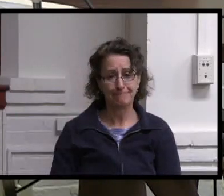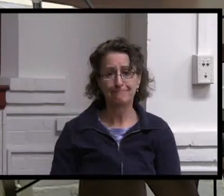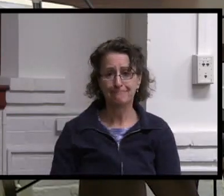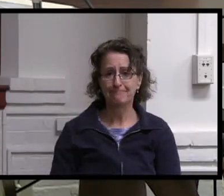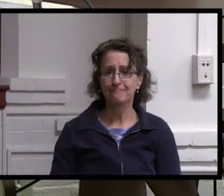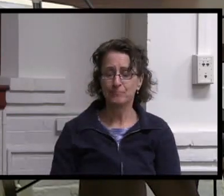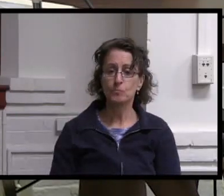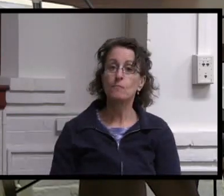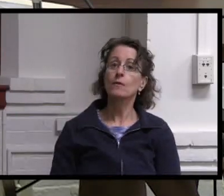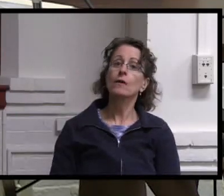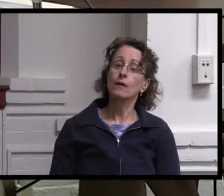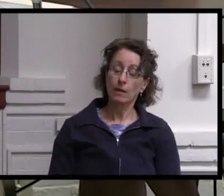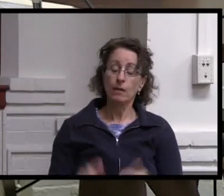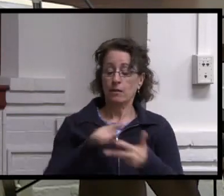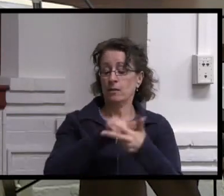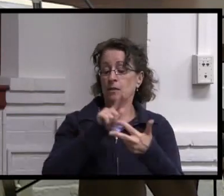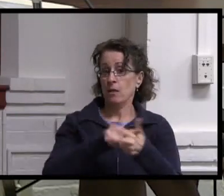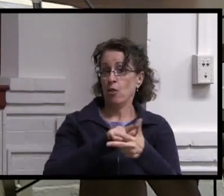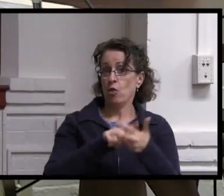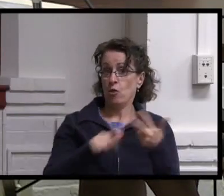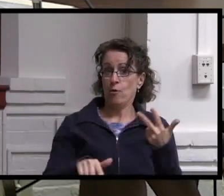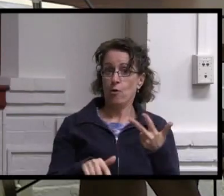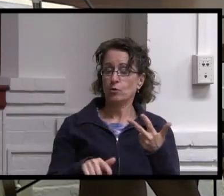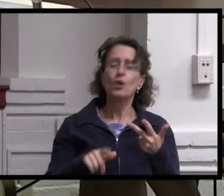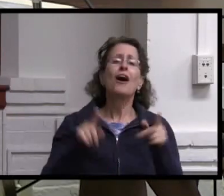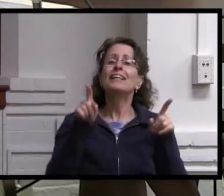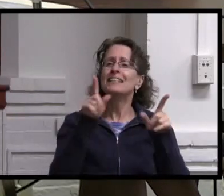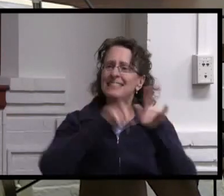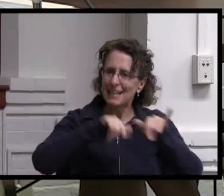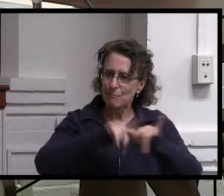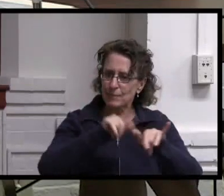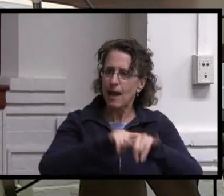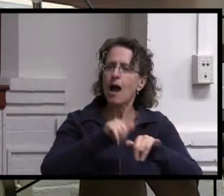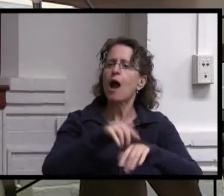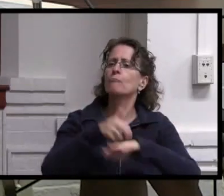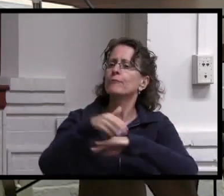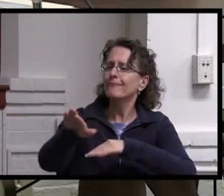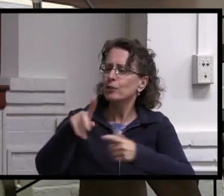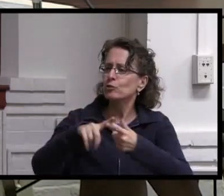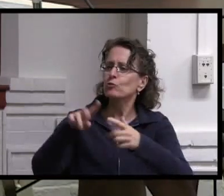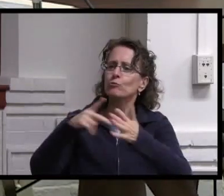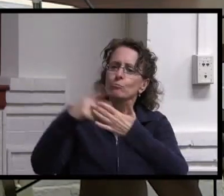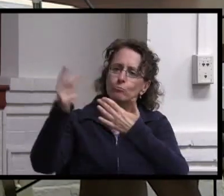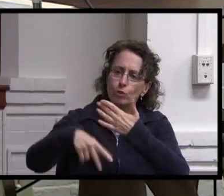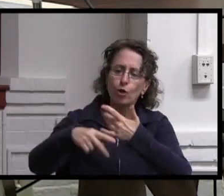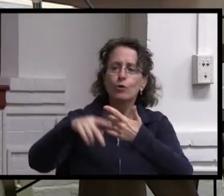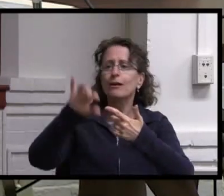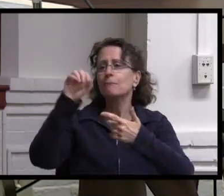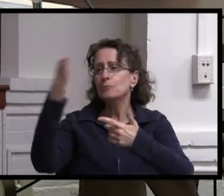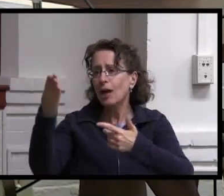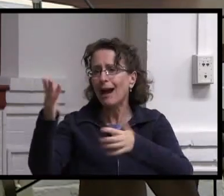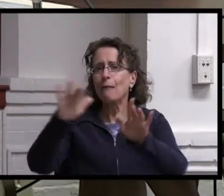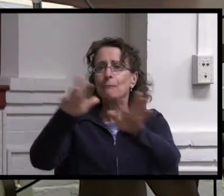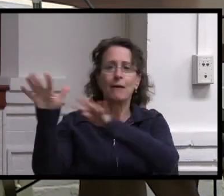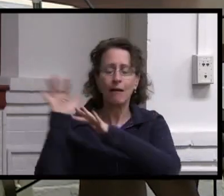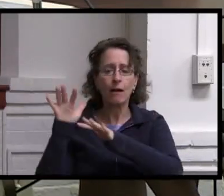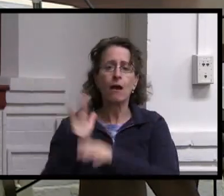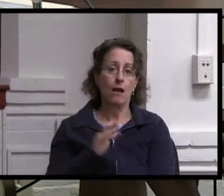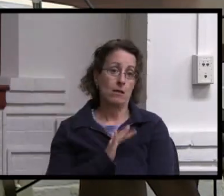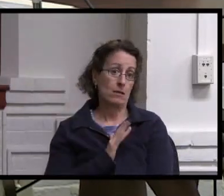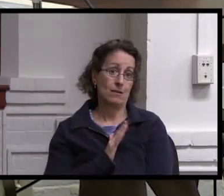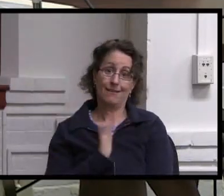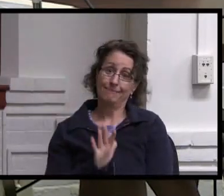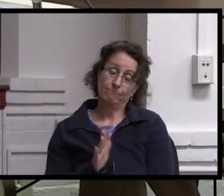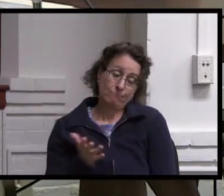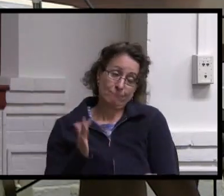hand. Also, those programs connect folks to services and potentially permanent job situations. So, just a couple of thoughts